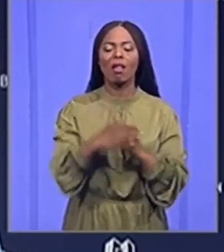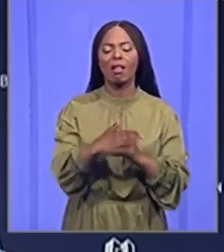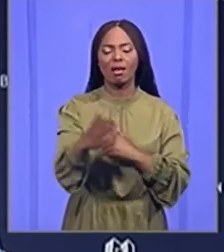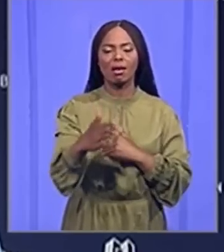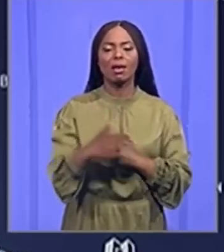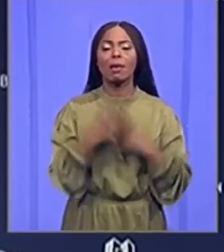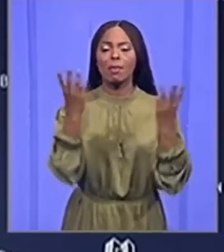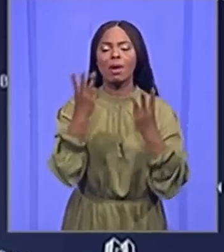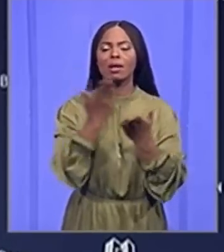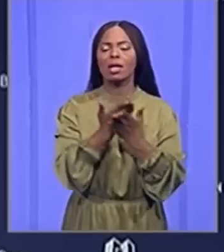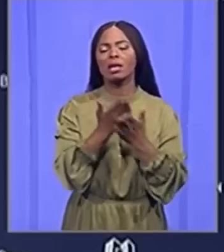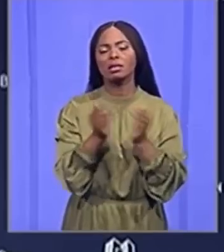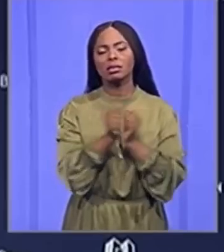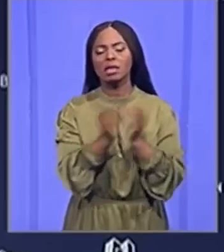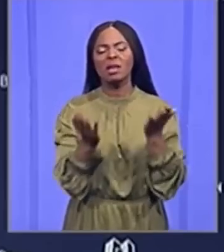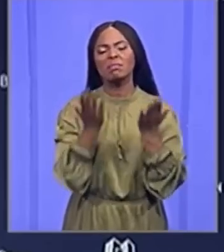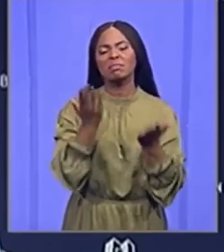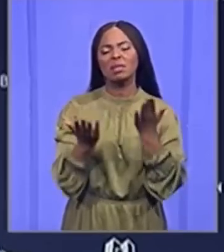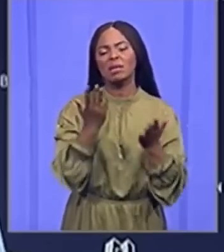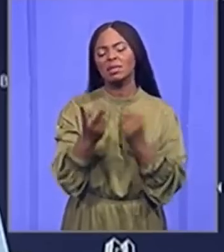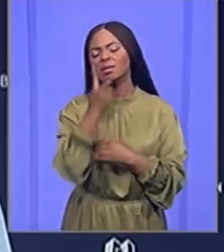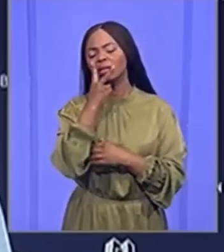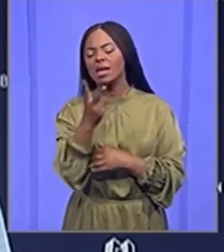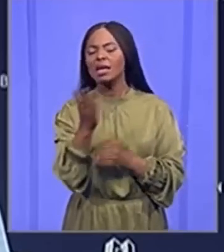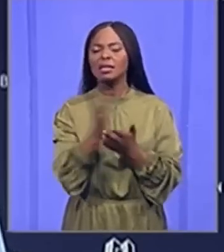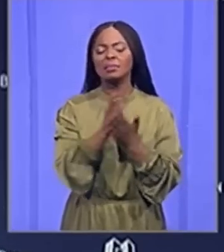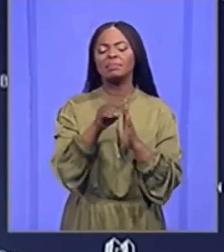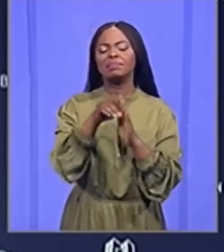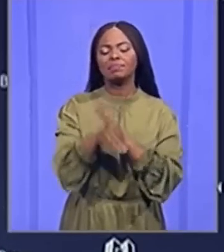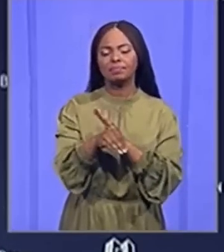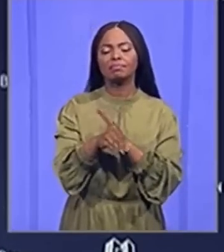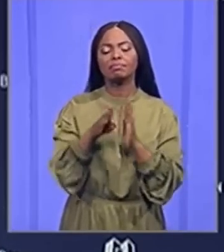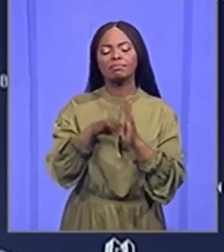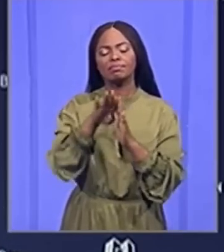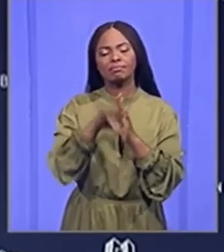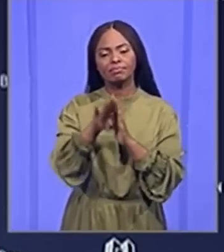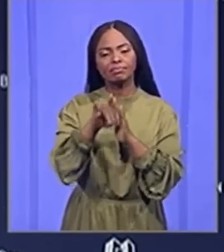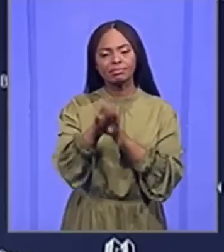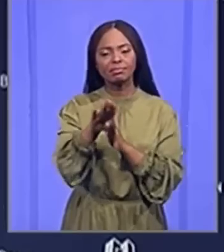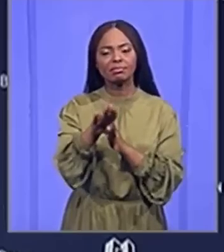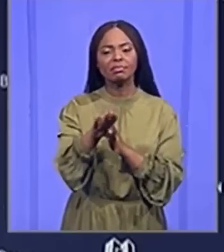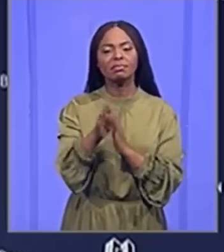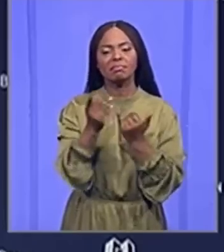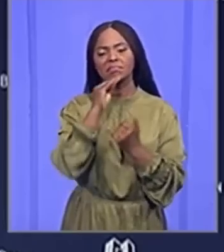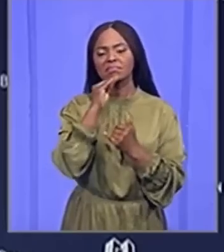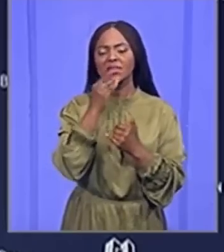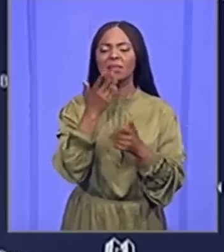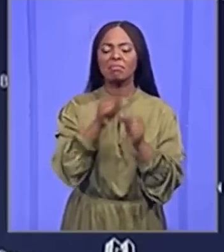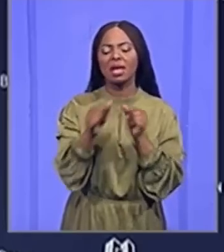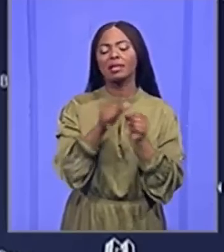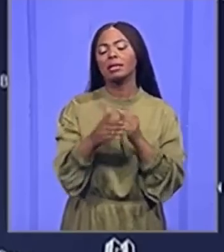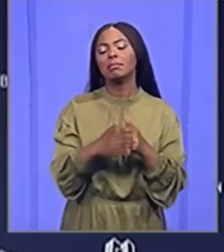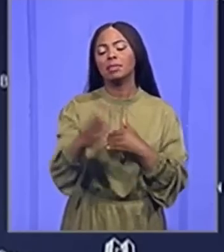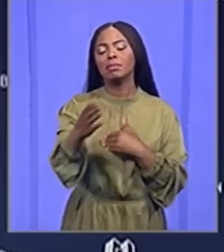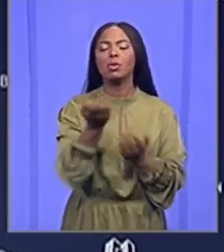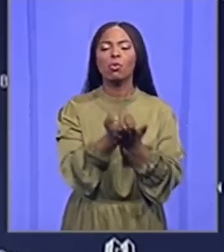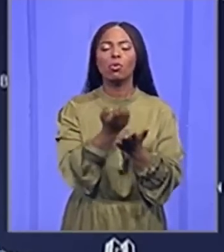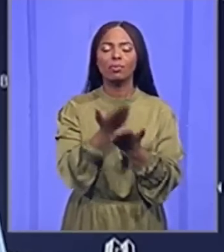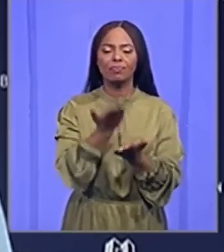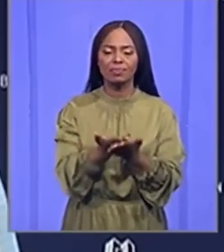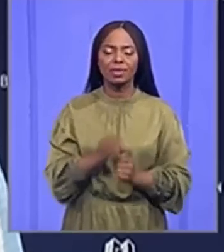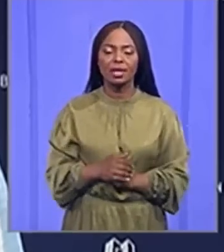batho ba ka thoma go itemogela dikelo tša fase tša tswala mo e le gore maemo a tla ba a makaone mo ikonoming. Eupša